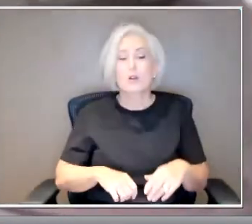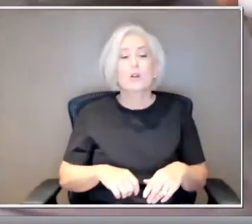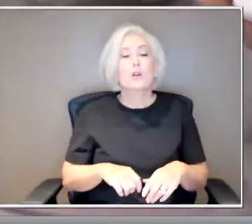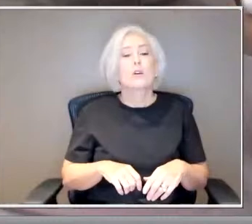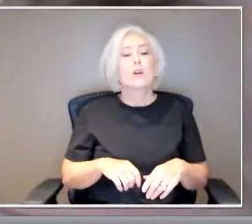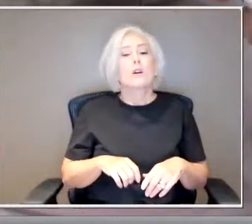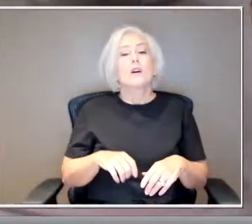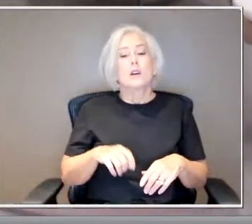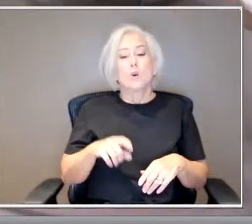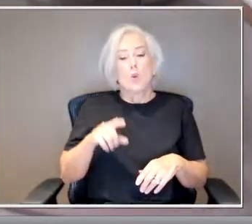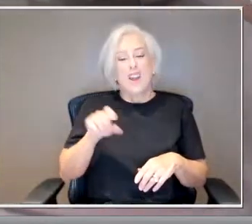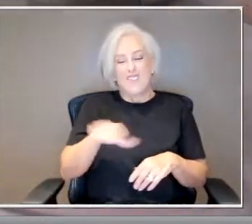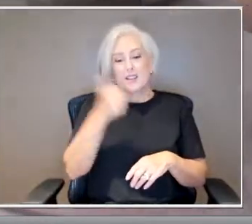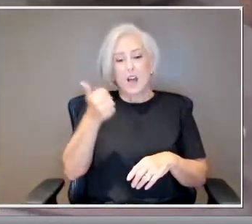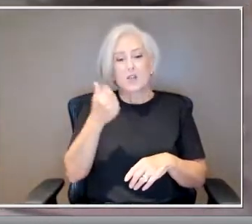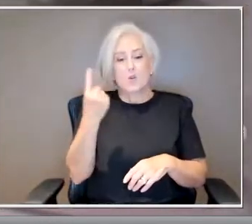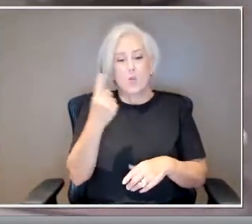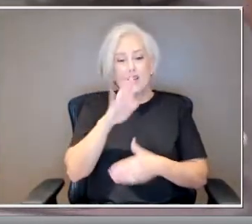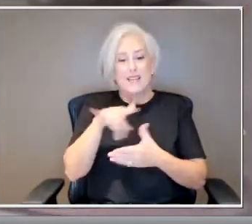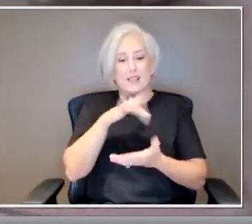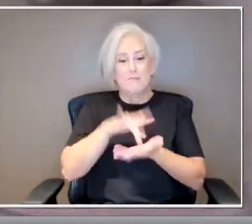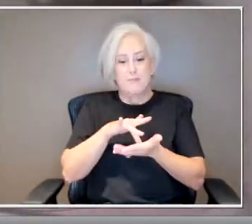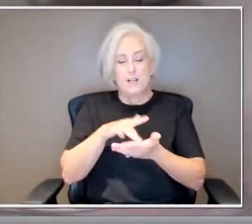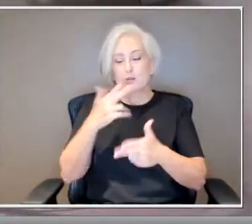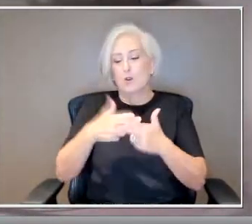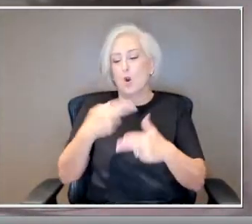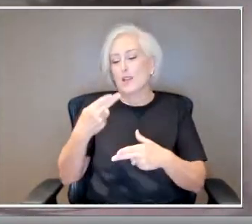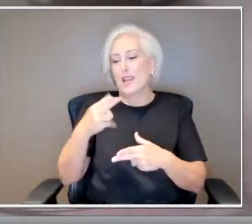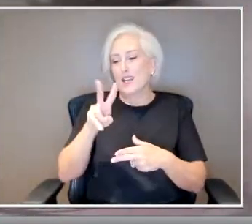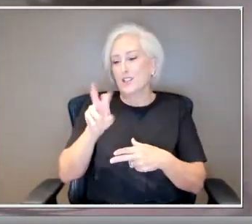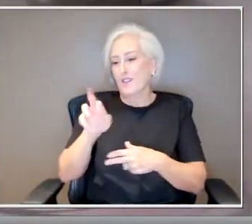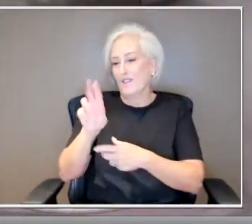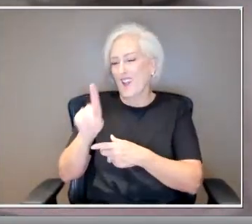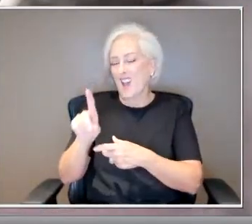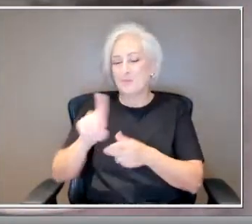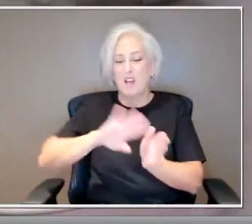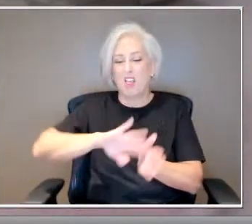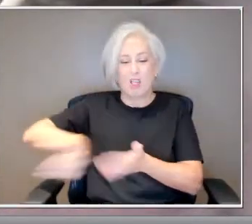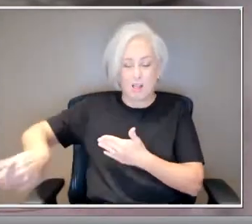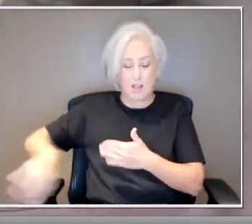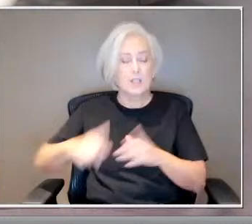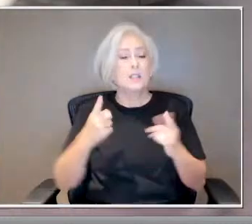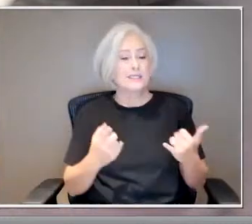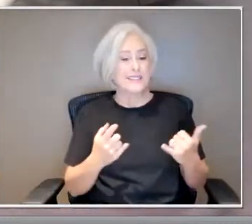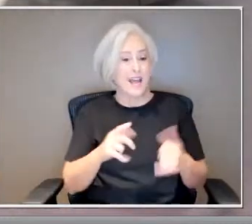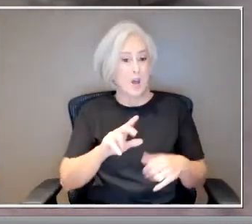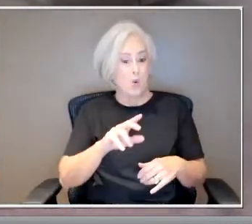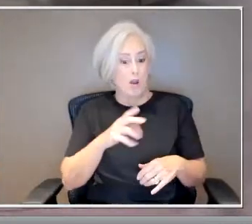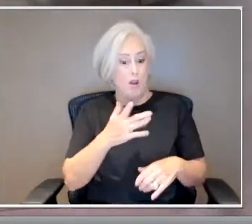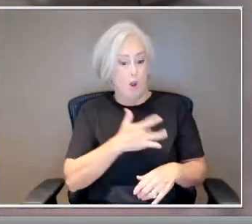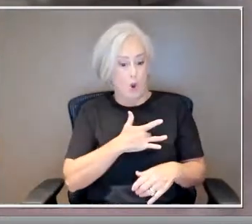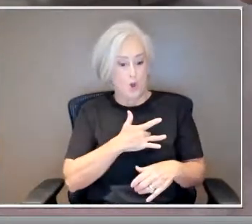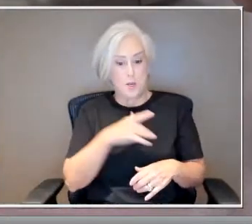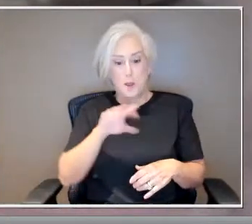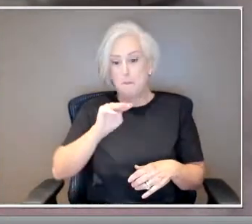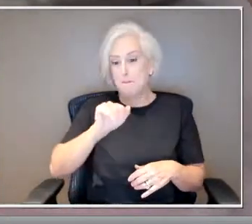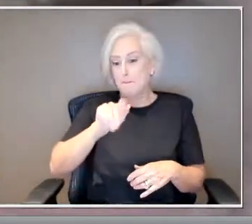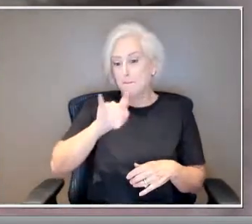we don't really talk about anymore, called an HVAD. But then there's the HeartMate 3, which is,